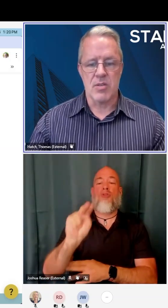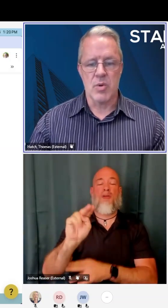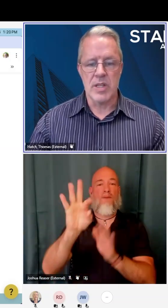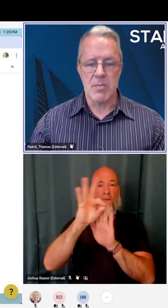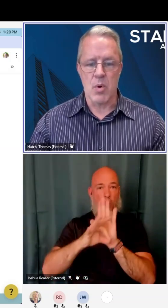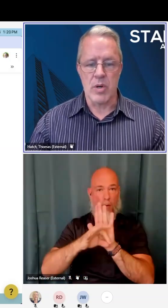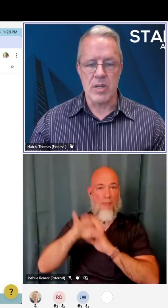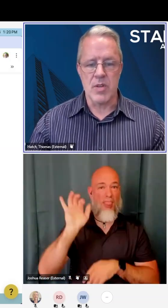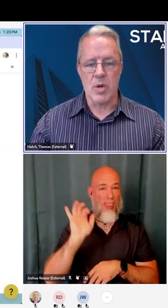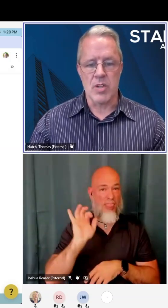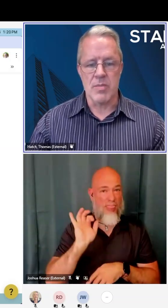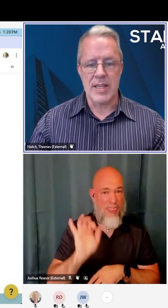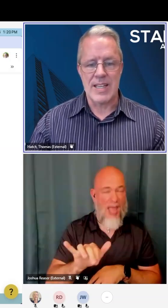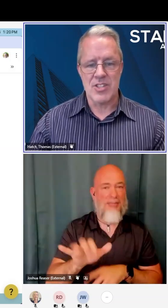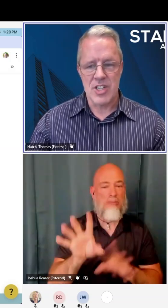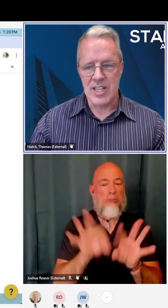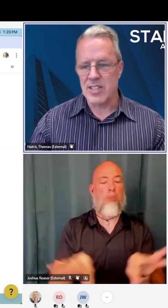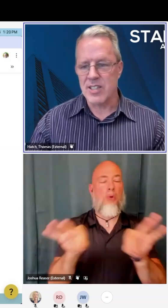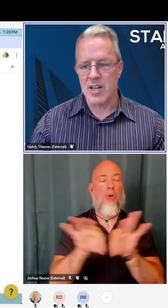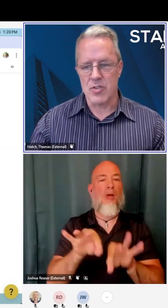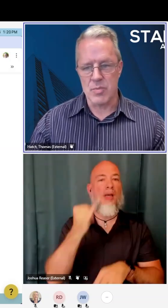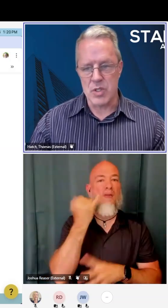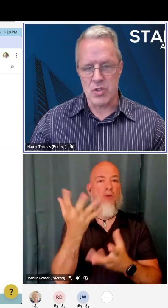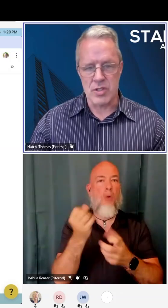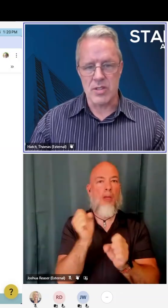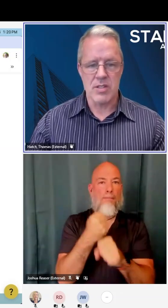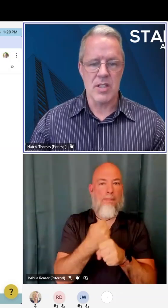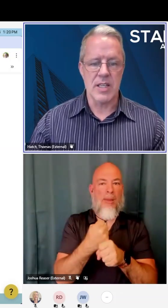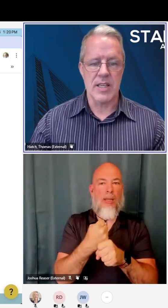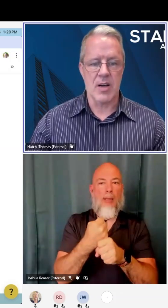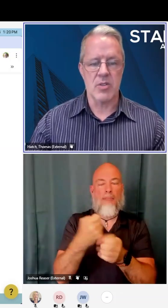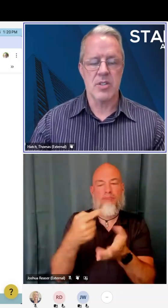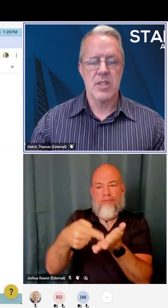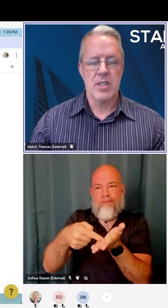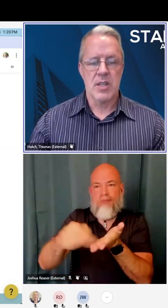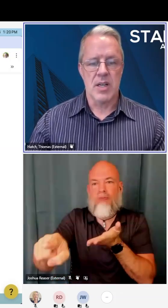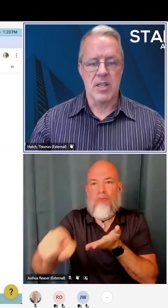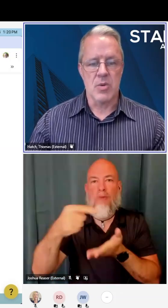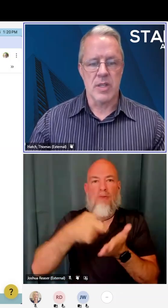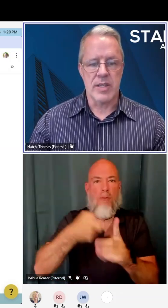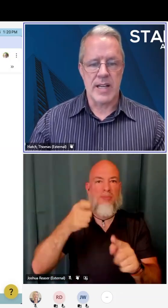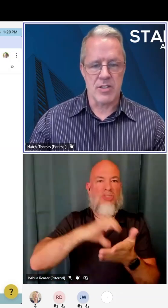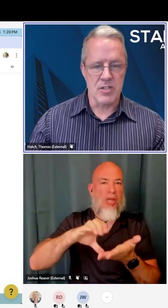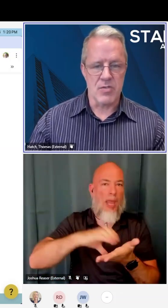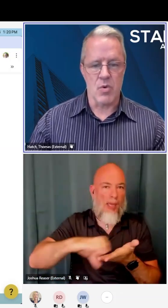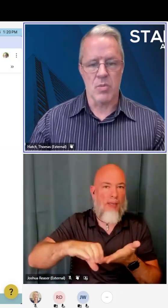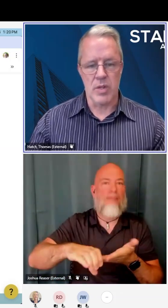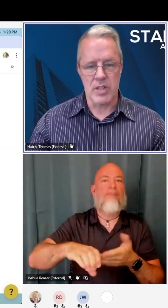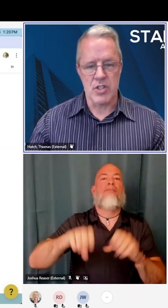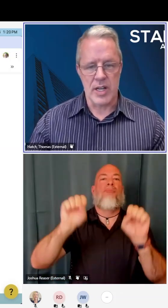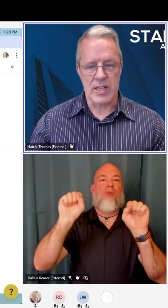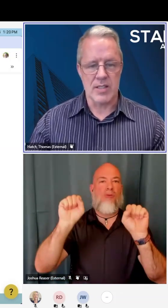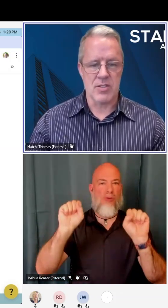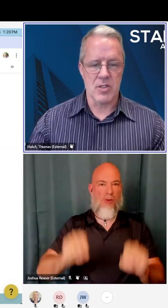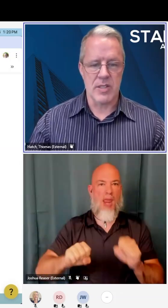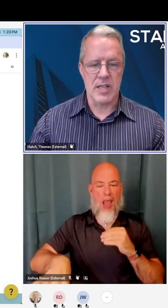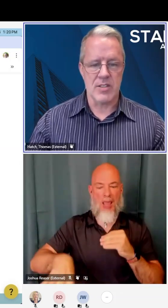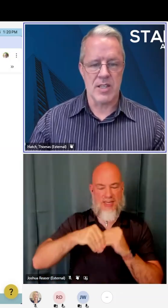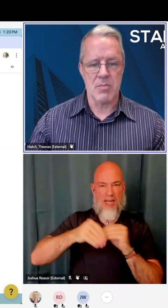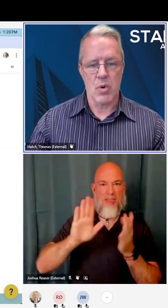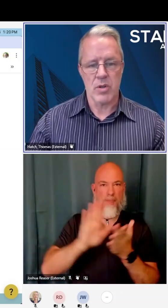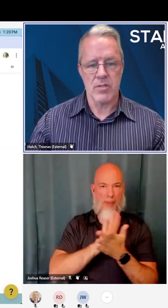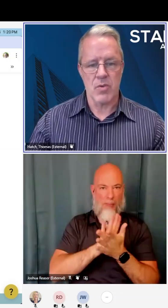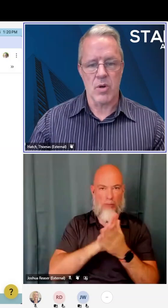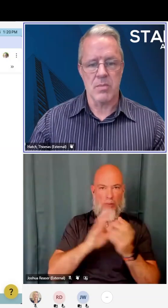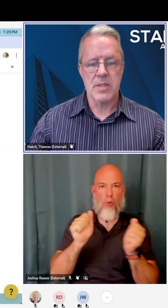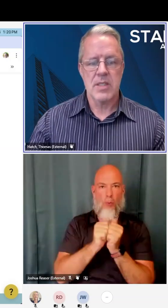is really important if you want to make a check contribution to the account. You would attach this form with the check, and so that's